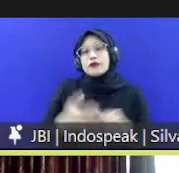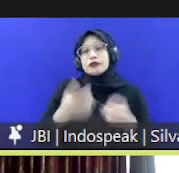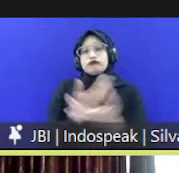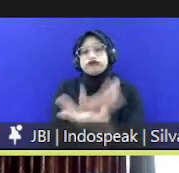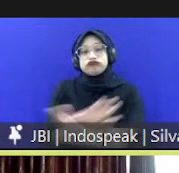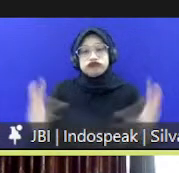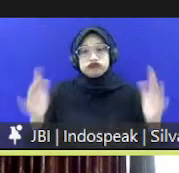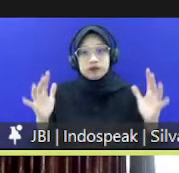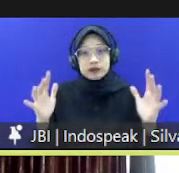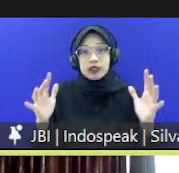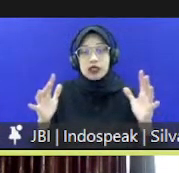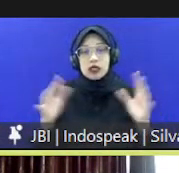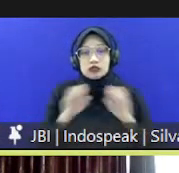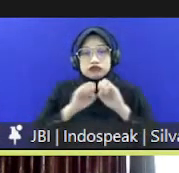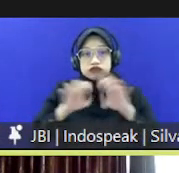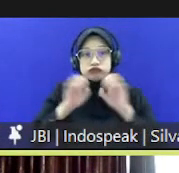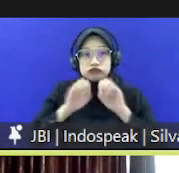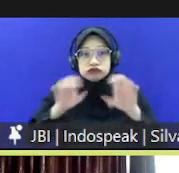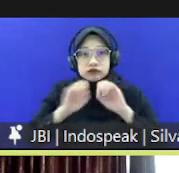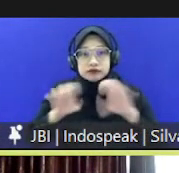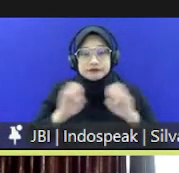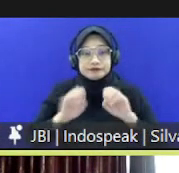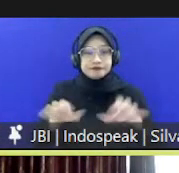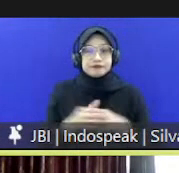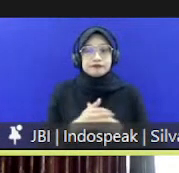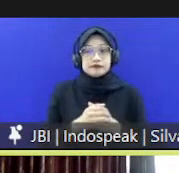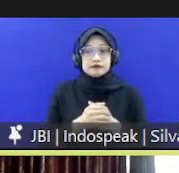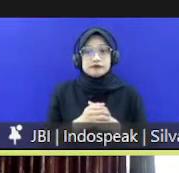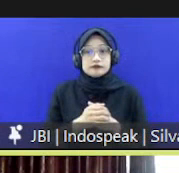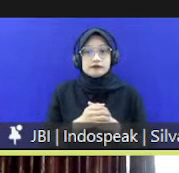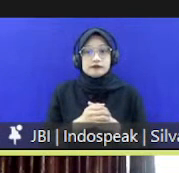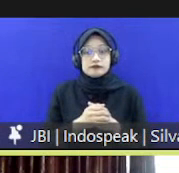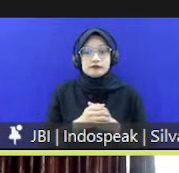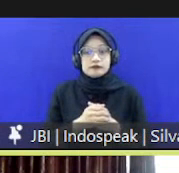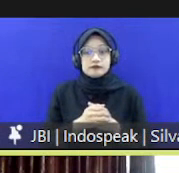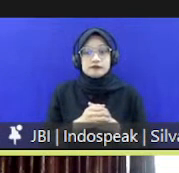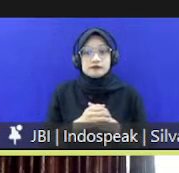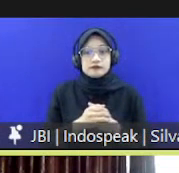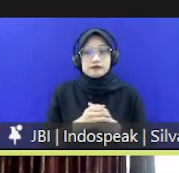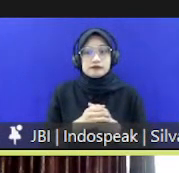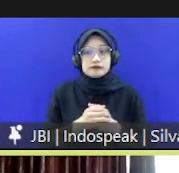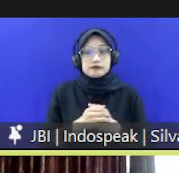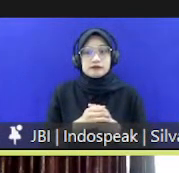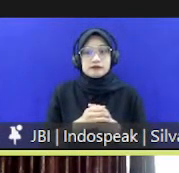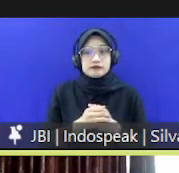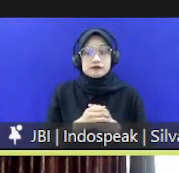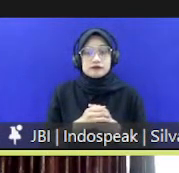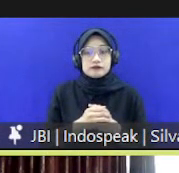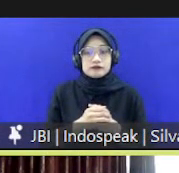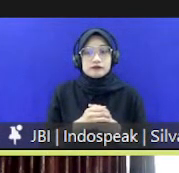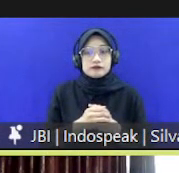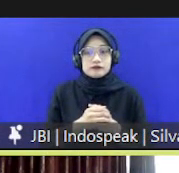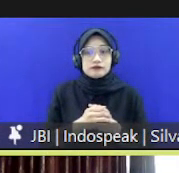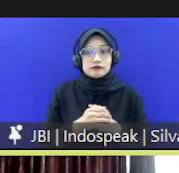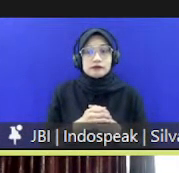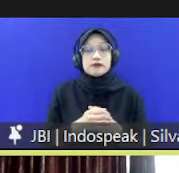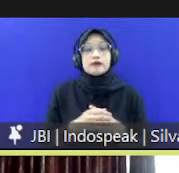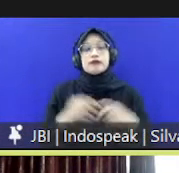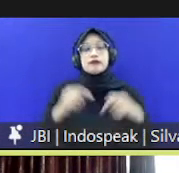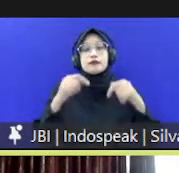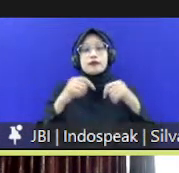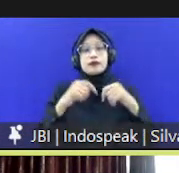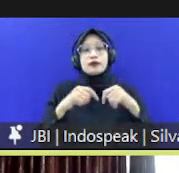be able to handle the outbreak. It will be easier to find appropriate policies to handle the COVID. So that is the statement in the